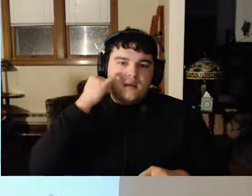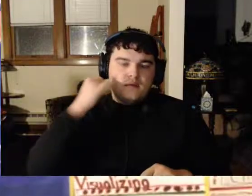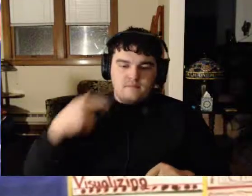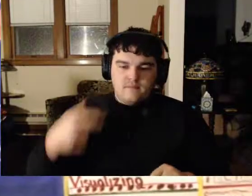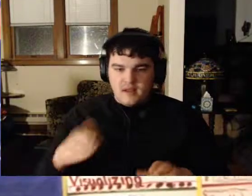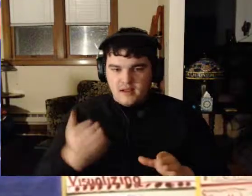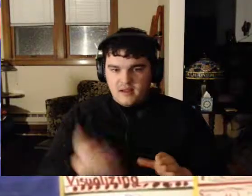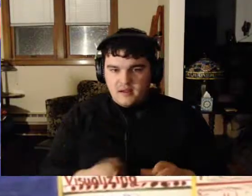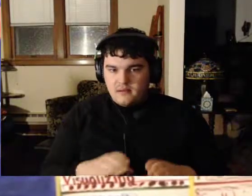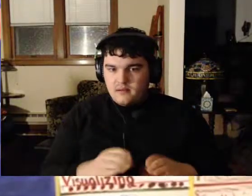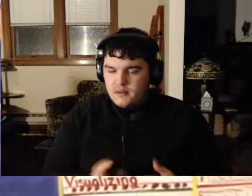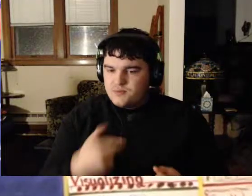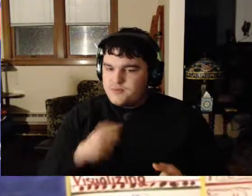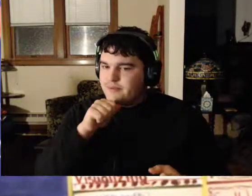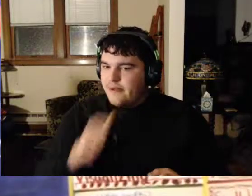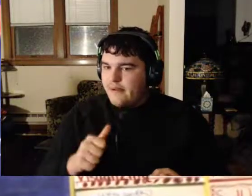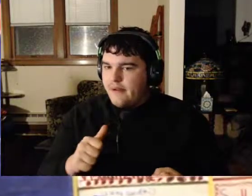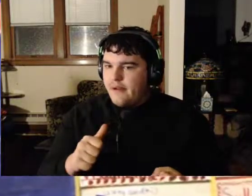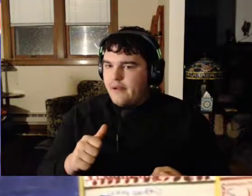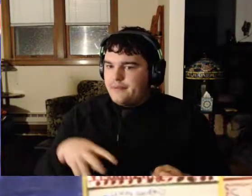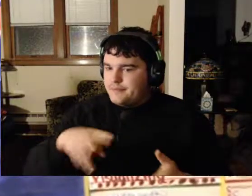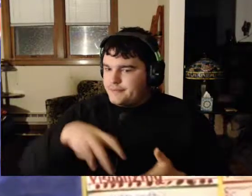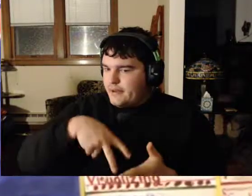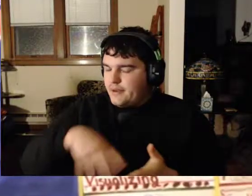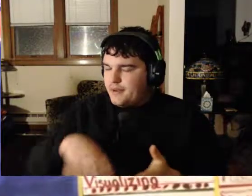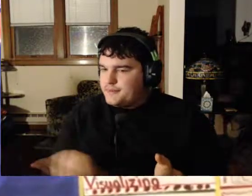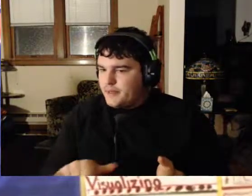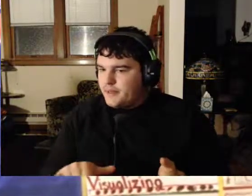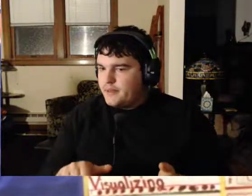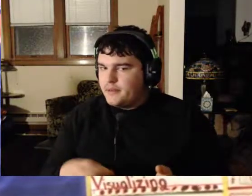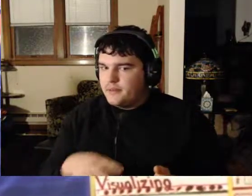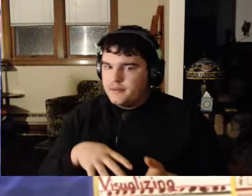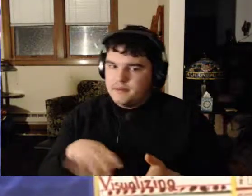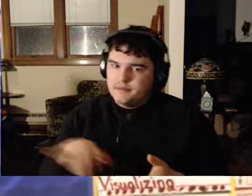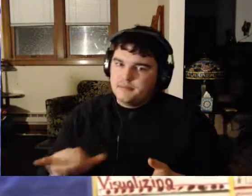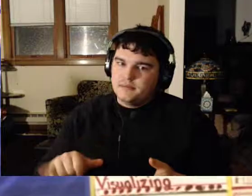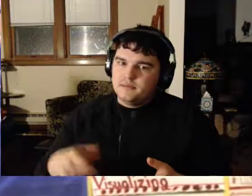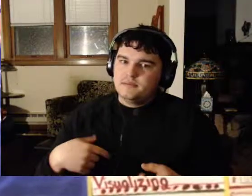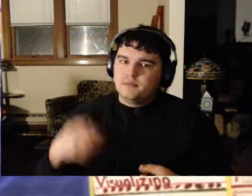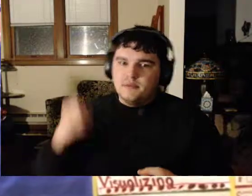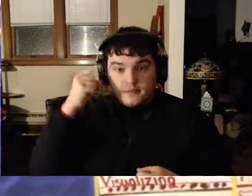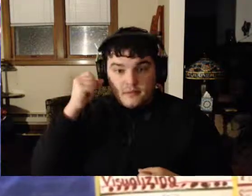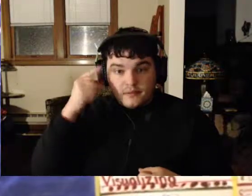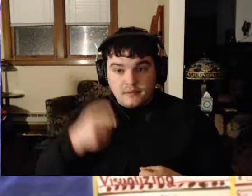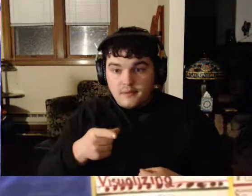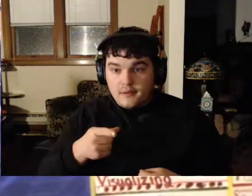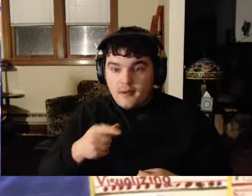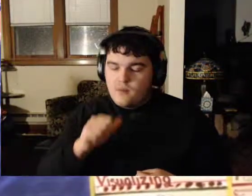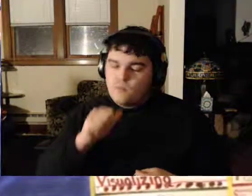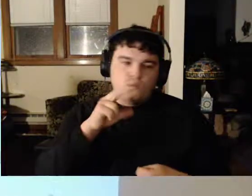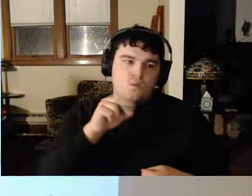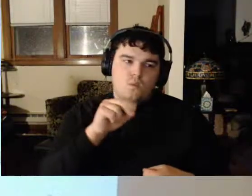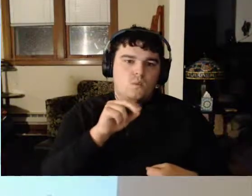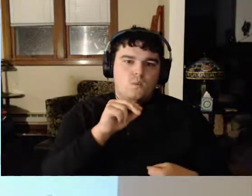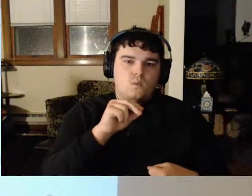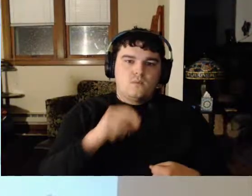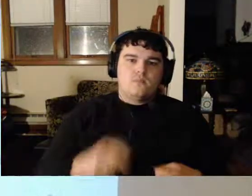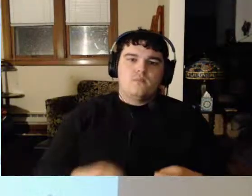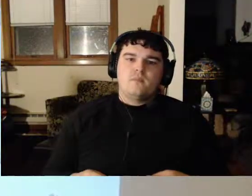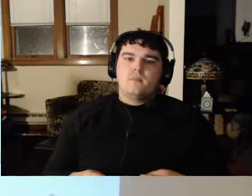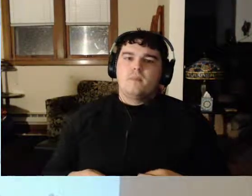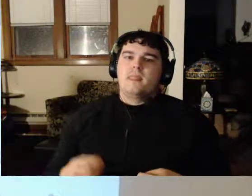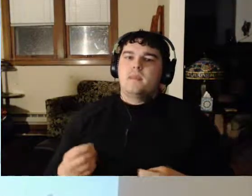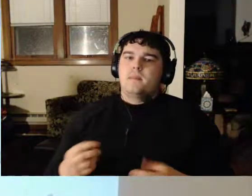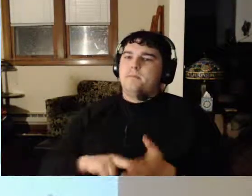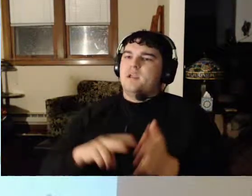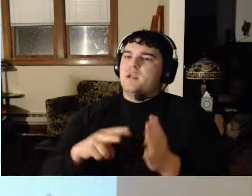classroom and doing some study in science like we've been doing, would you understand that purpose statement? You think they would understand it? What do you mean by camouflage